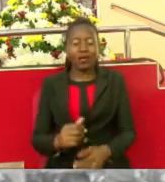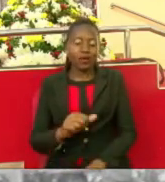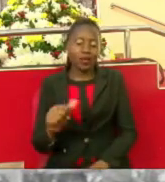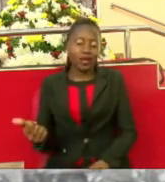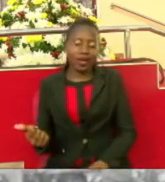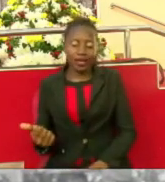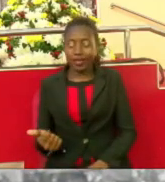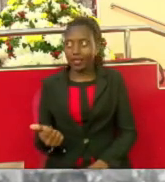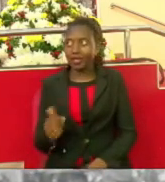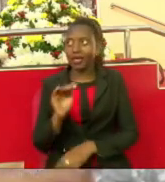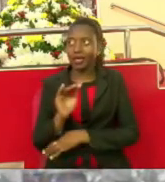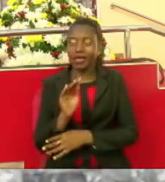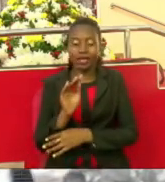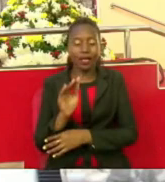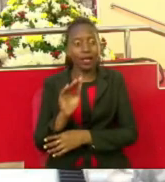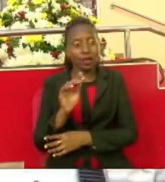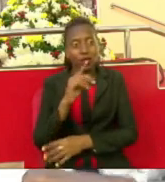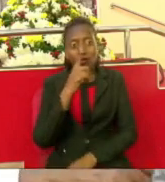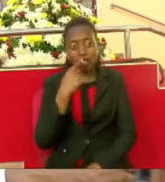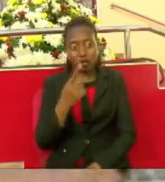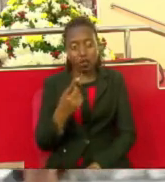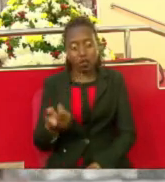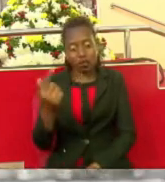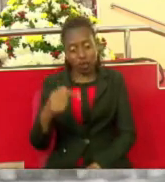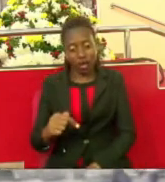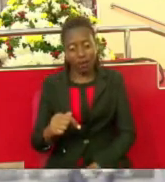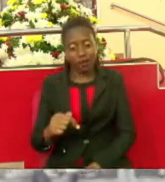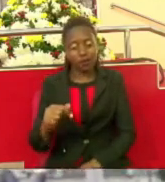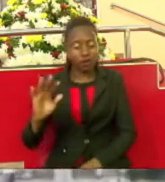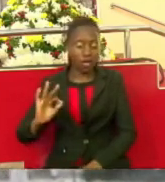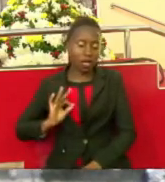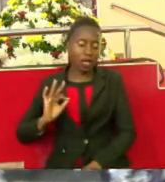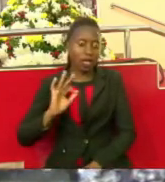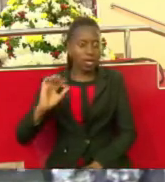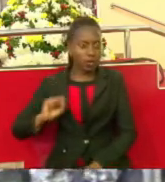Every day you'll be coming to the staff room, and I'll be giving you 6 of the best.